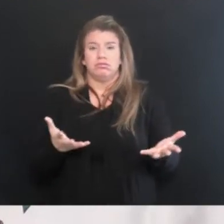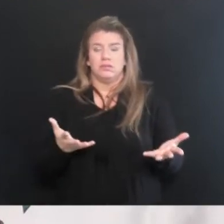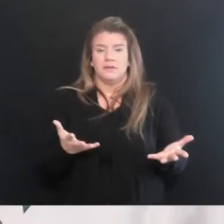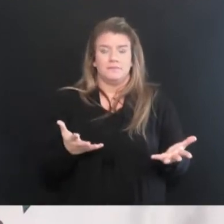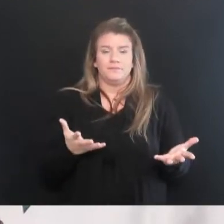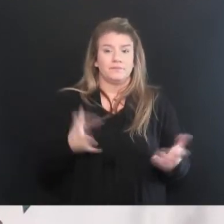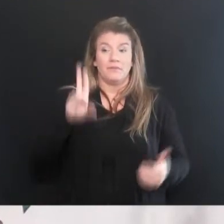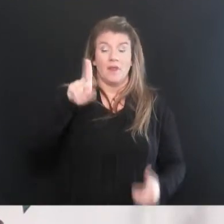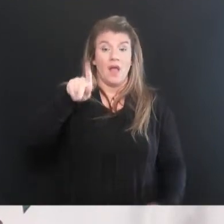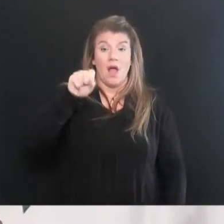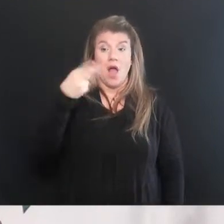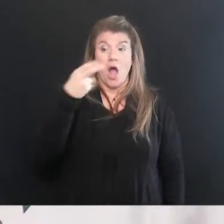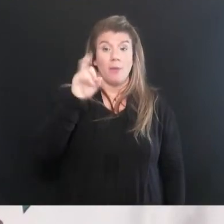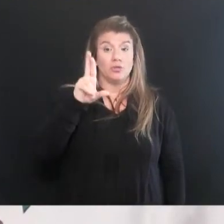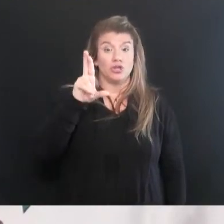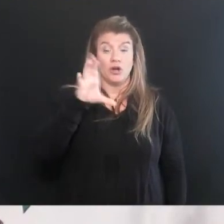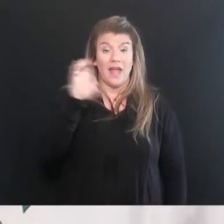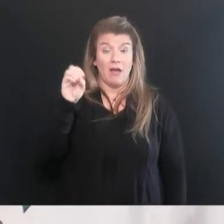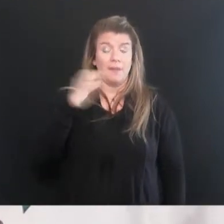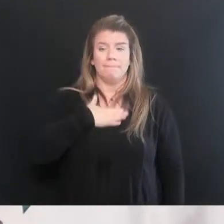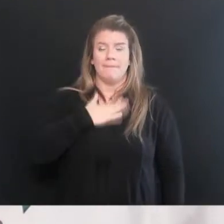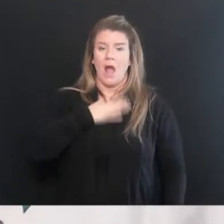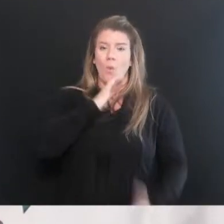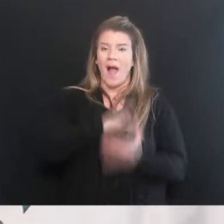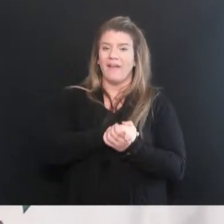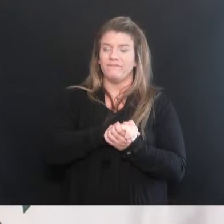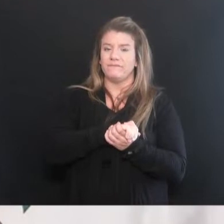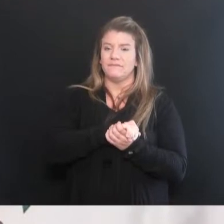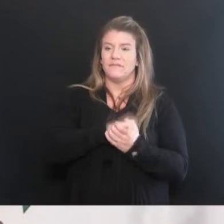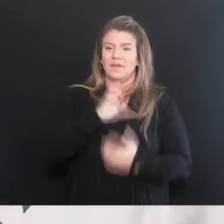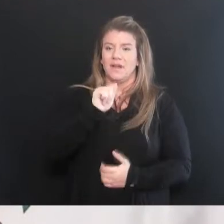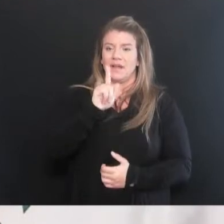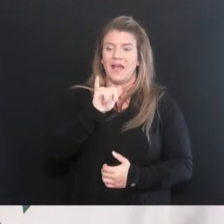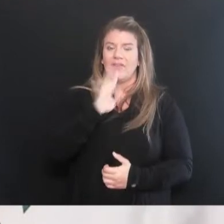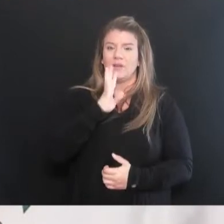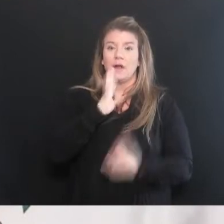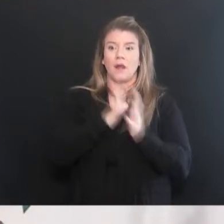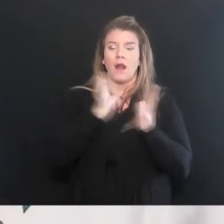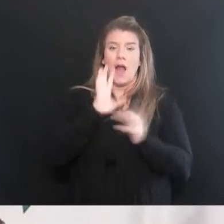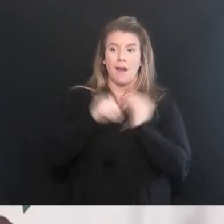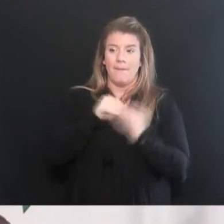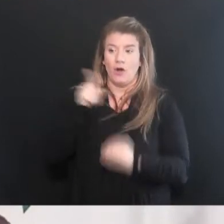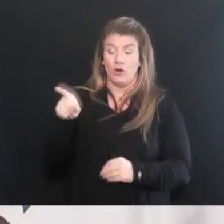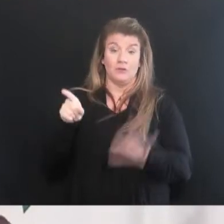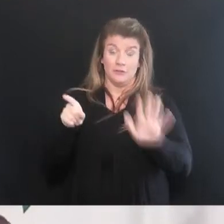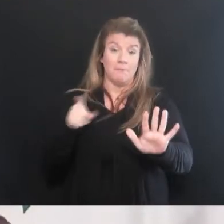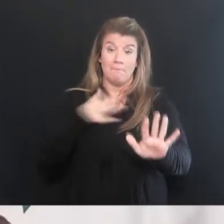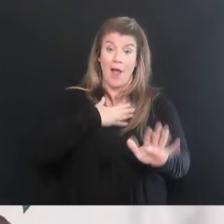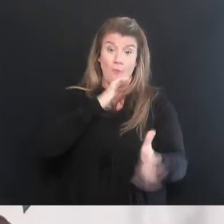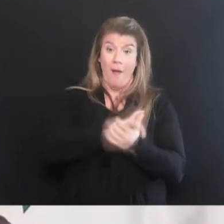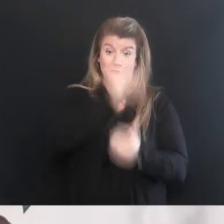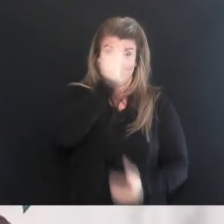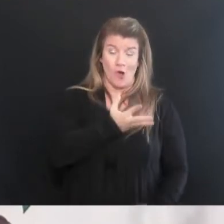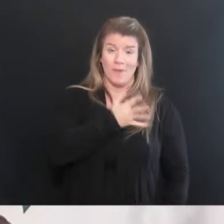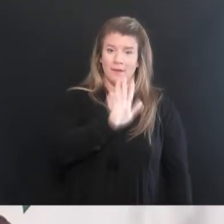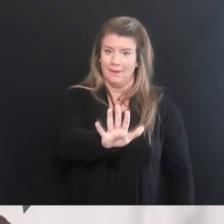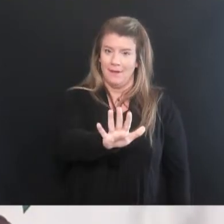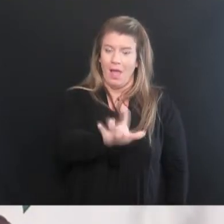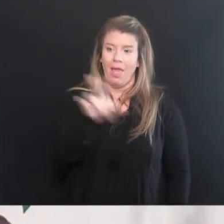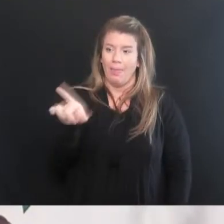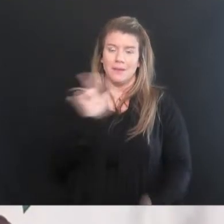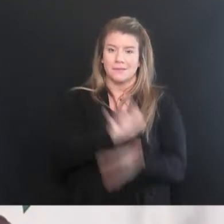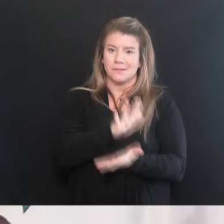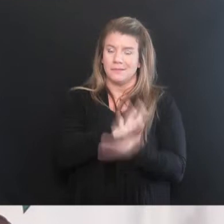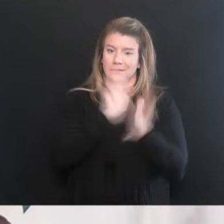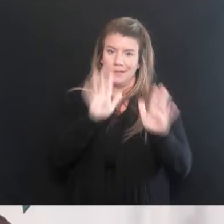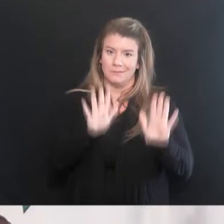Upshur County, and my wife Kathy talked an awful lot about her, before I went up there. She said, "You won't believe it. You won't believe how great this school is